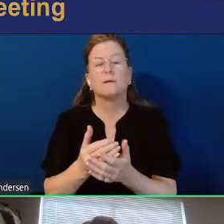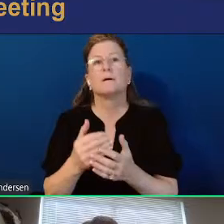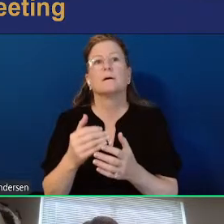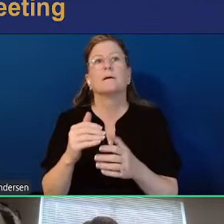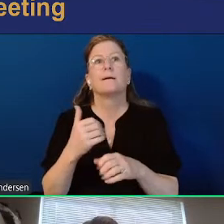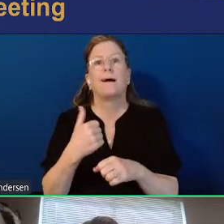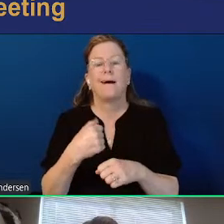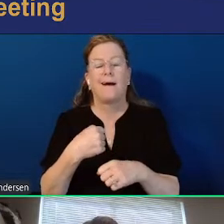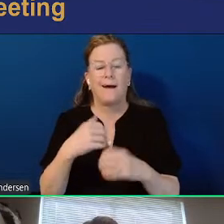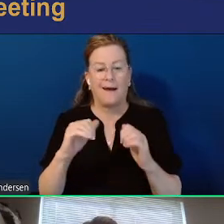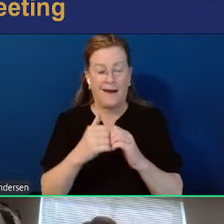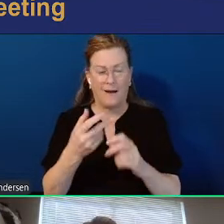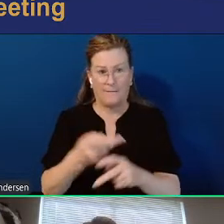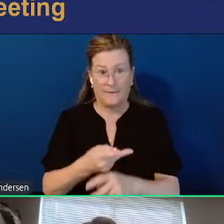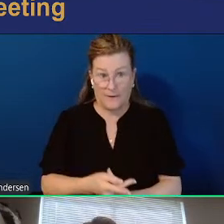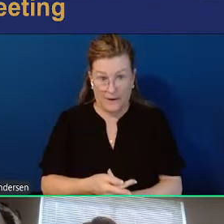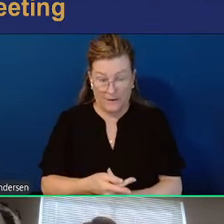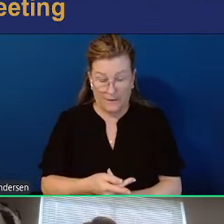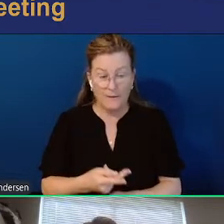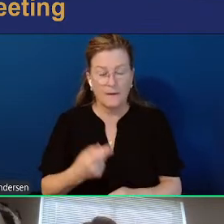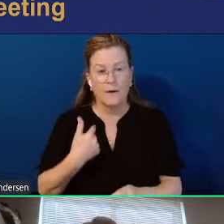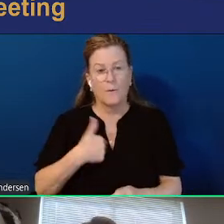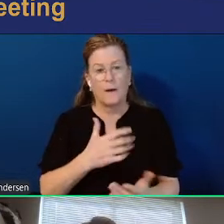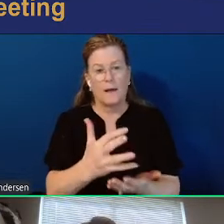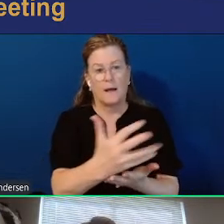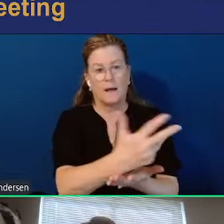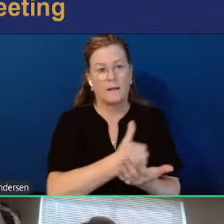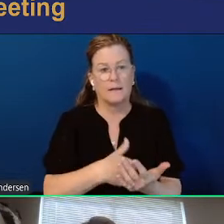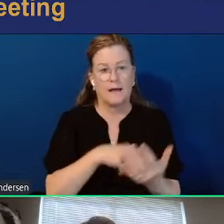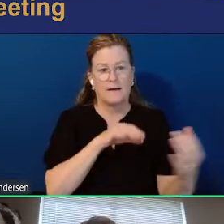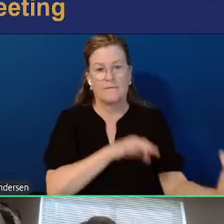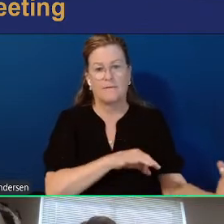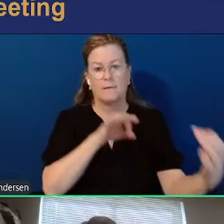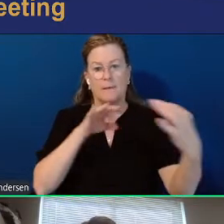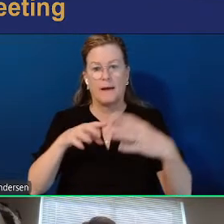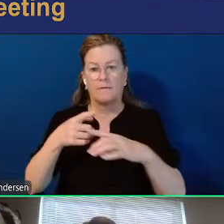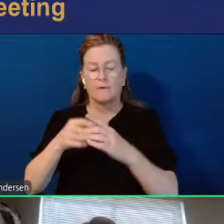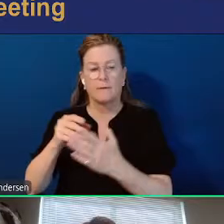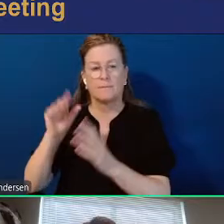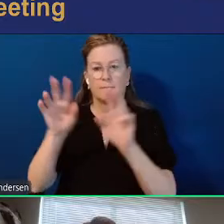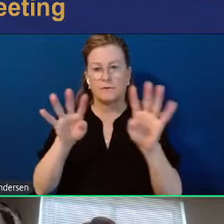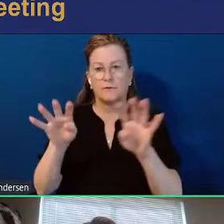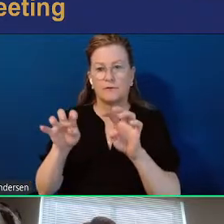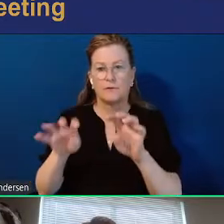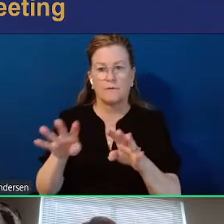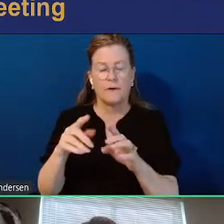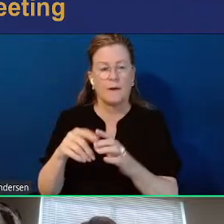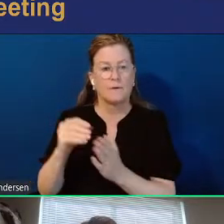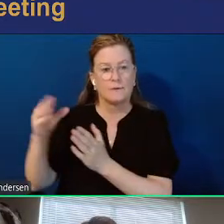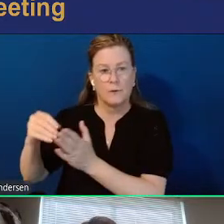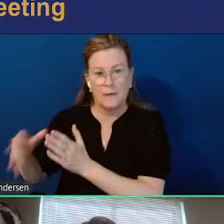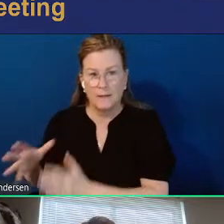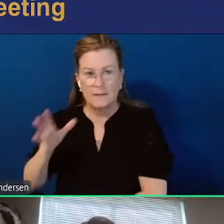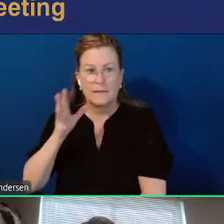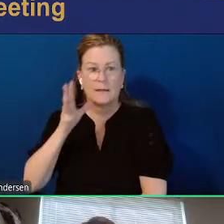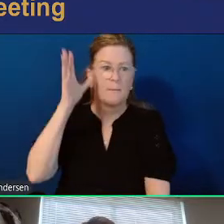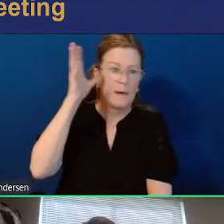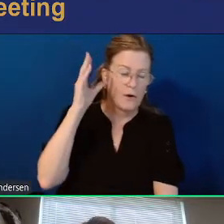on feedback that we collect from surveying our students and parents, our